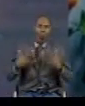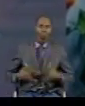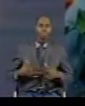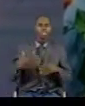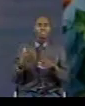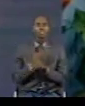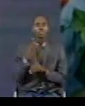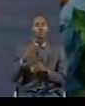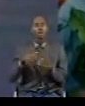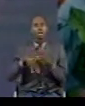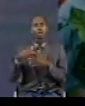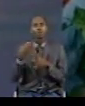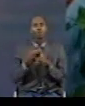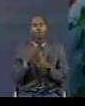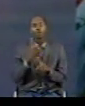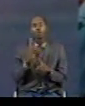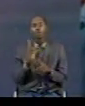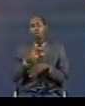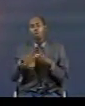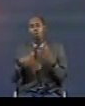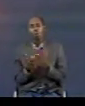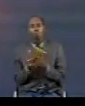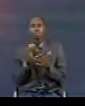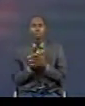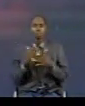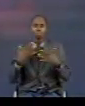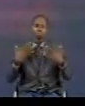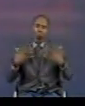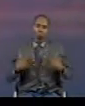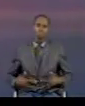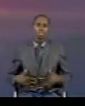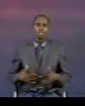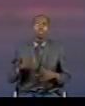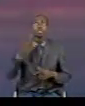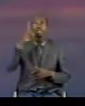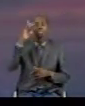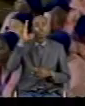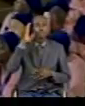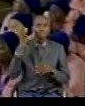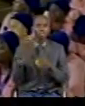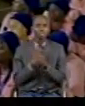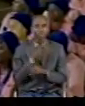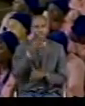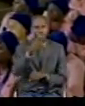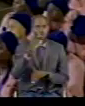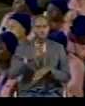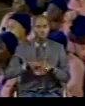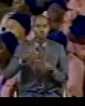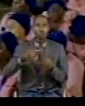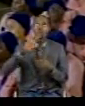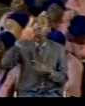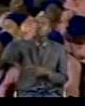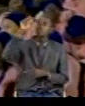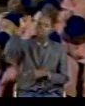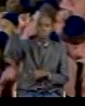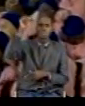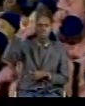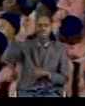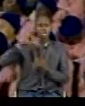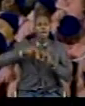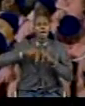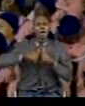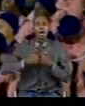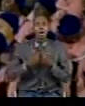all that depression. He'll take you unto himself. How do you like to